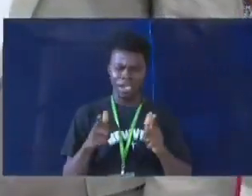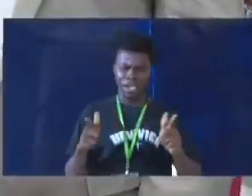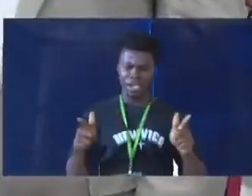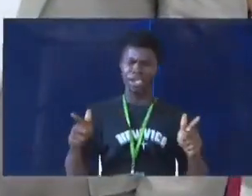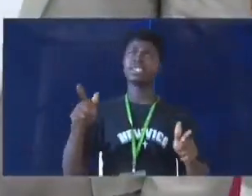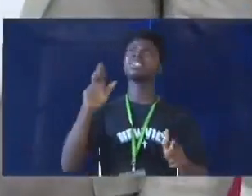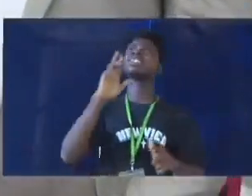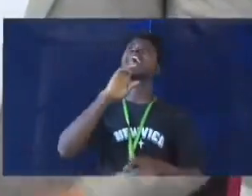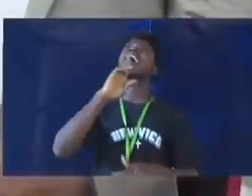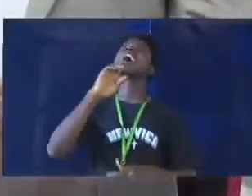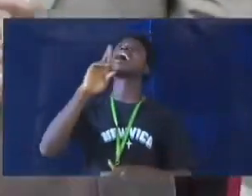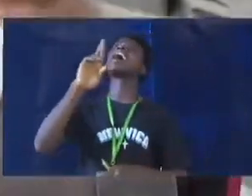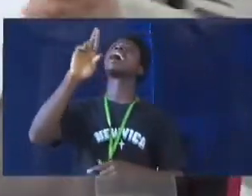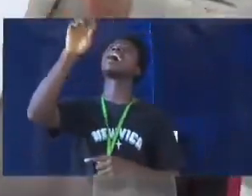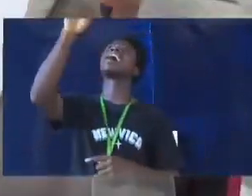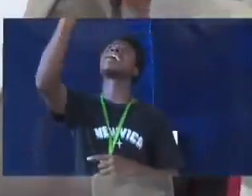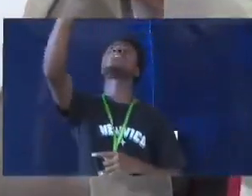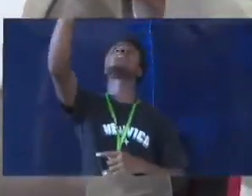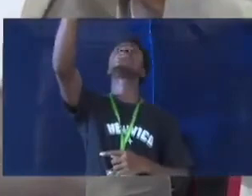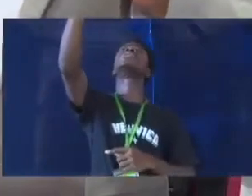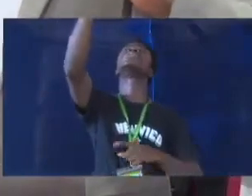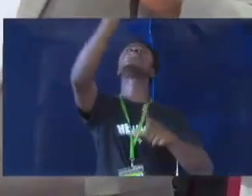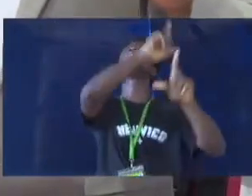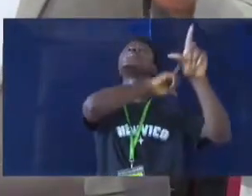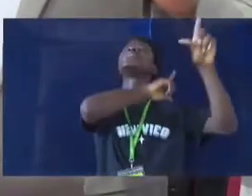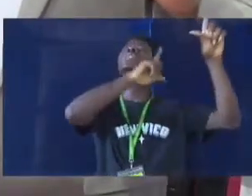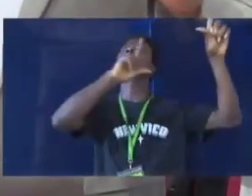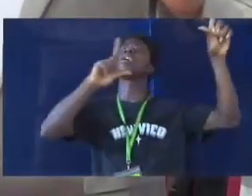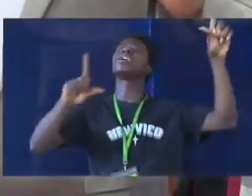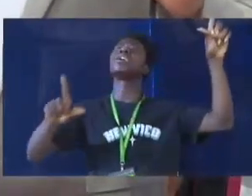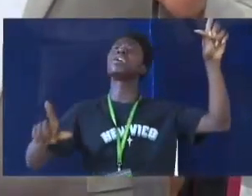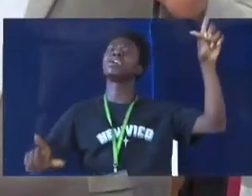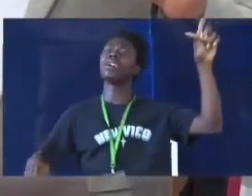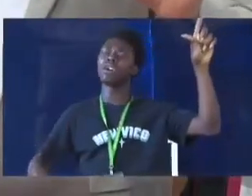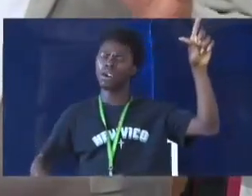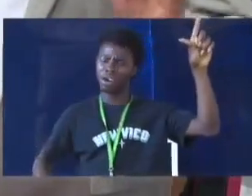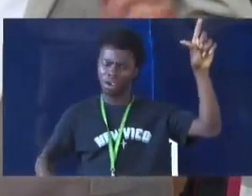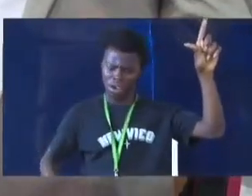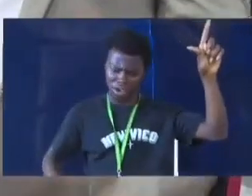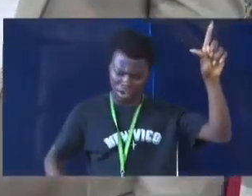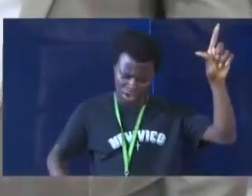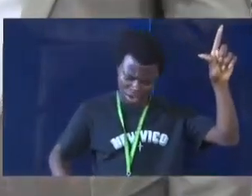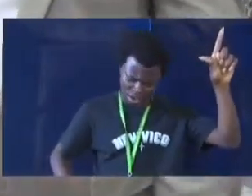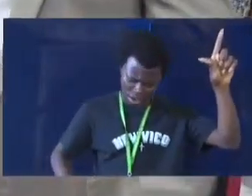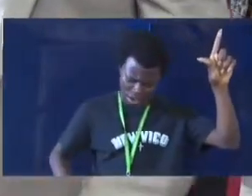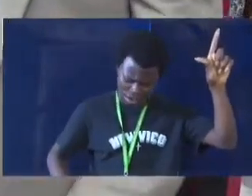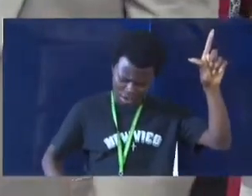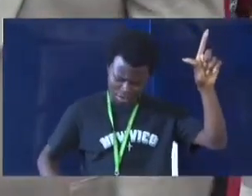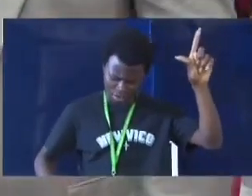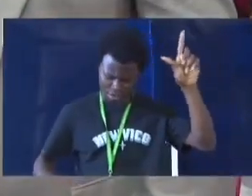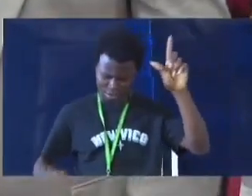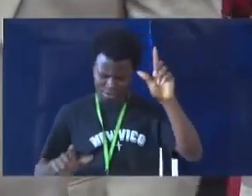Lord. Great are you, Lord.